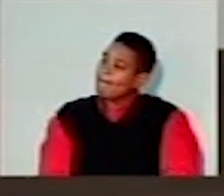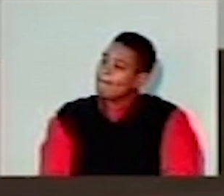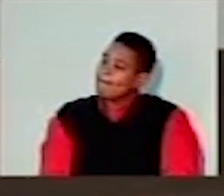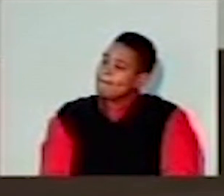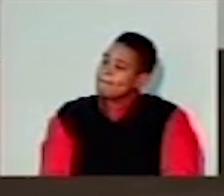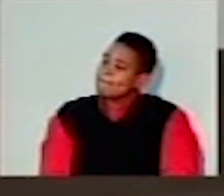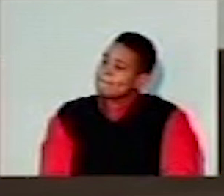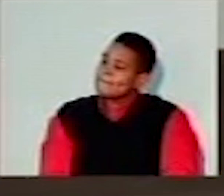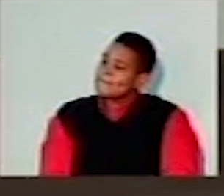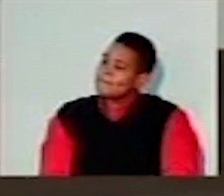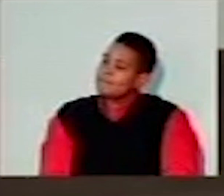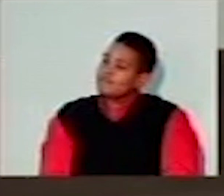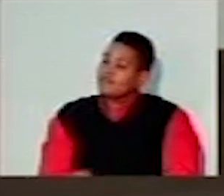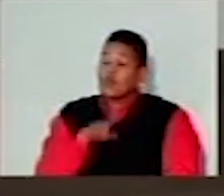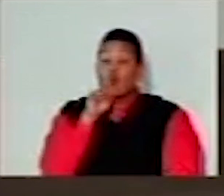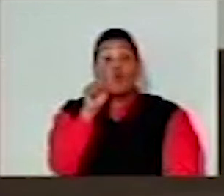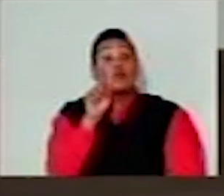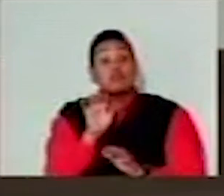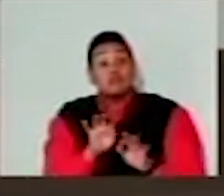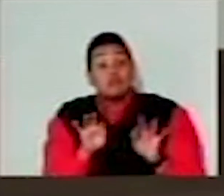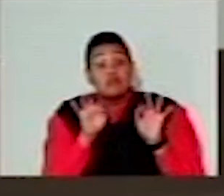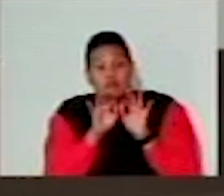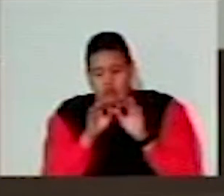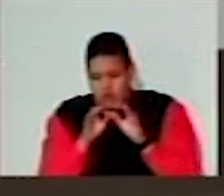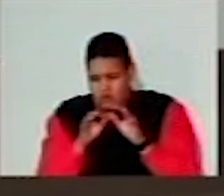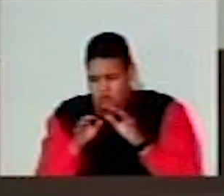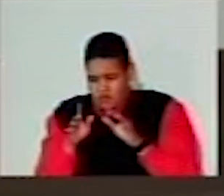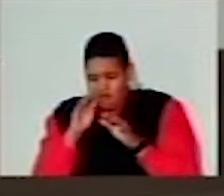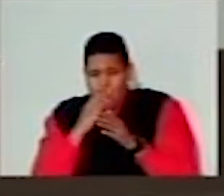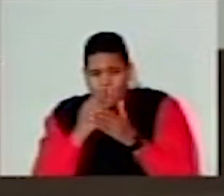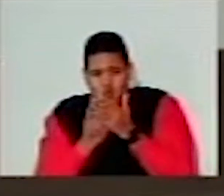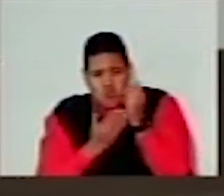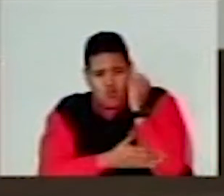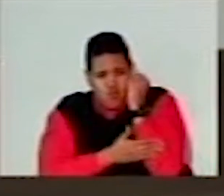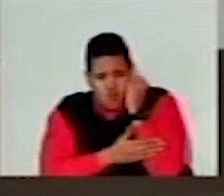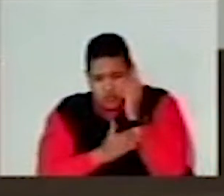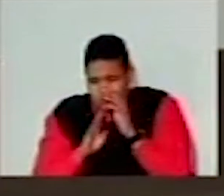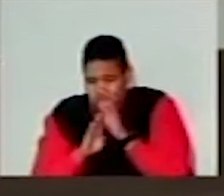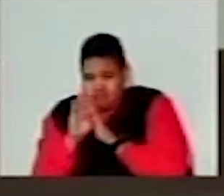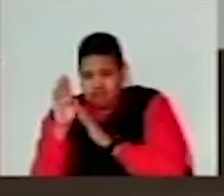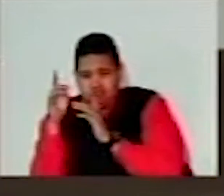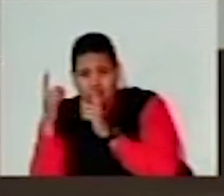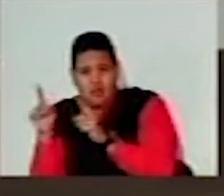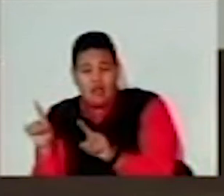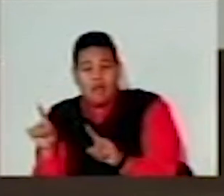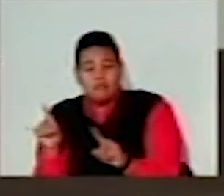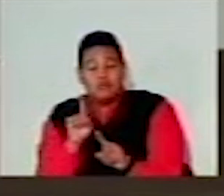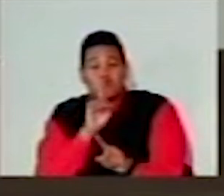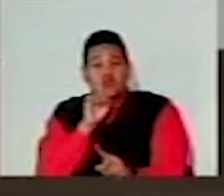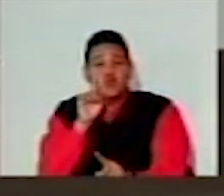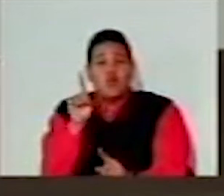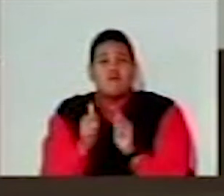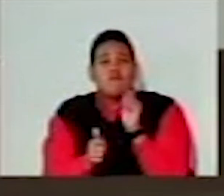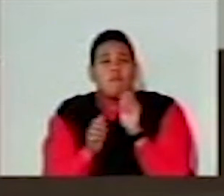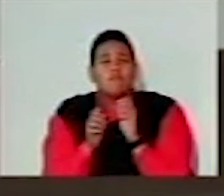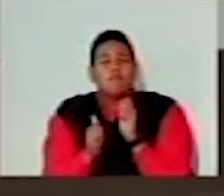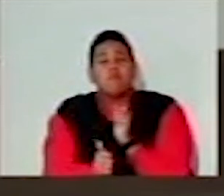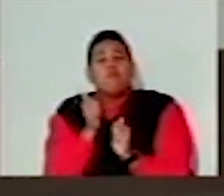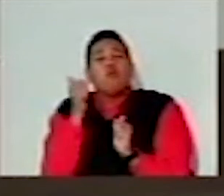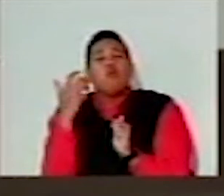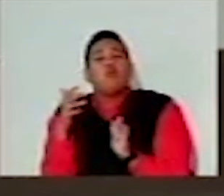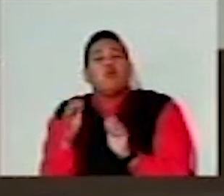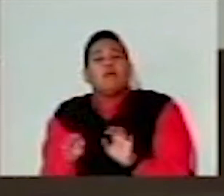It is one of the corners of a good society. It is certainly one of the more